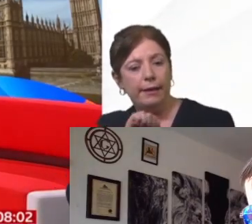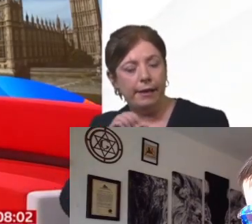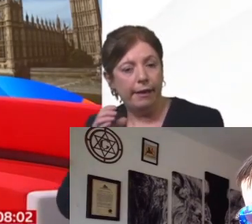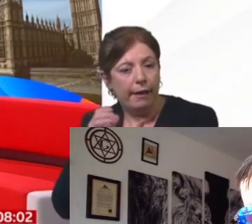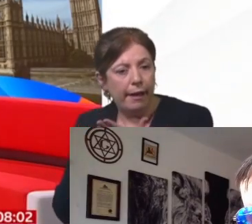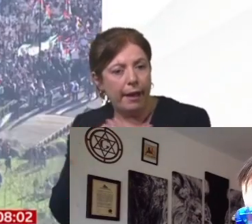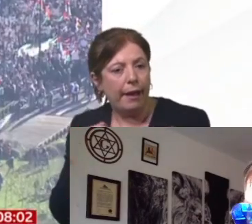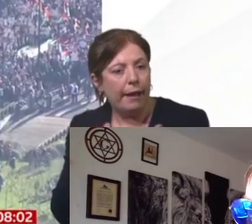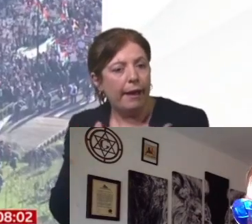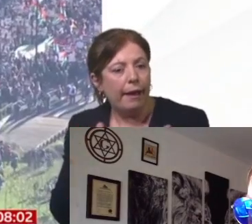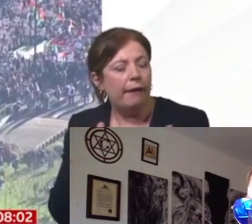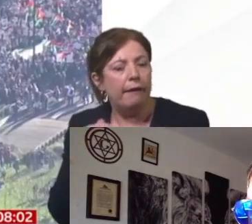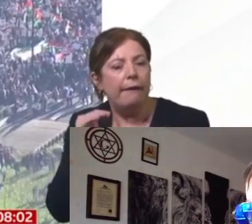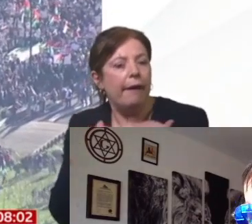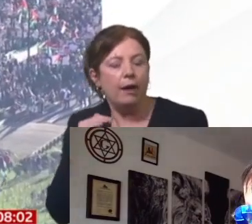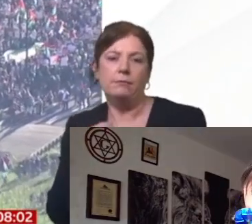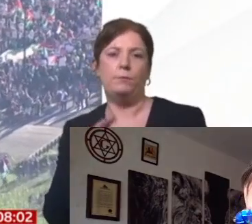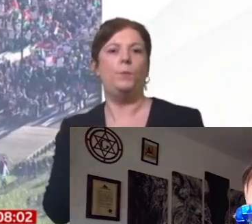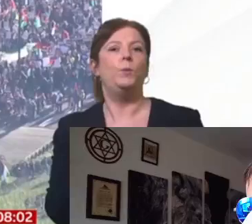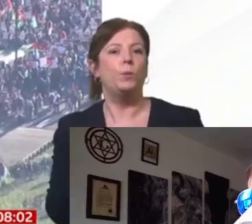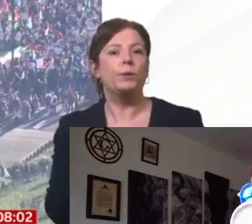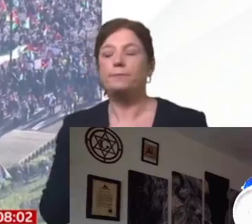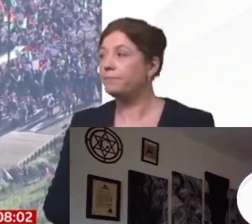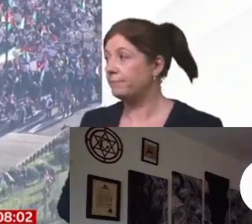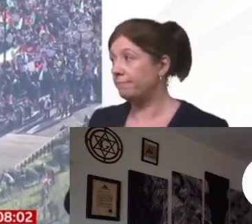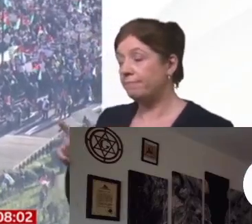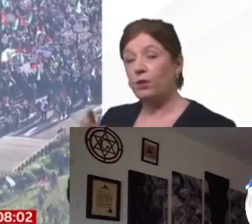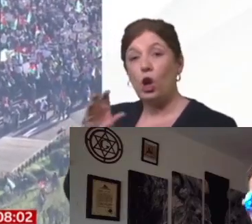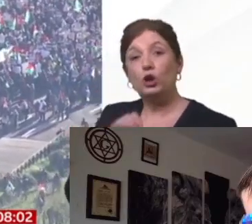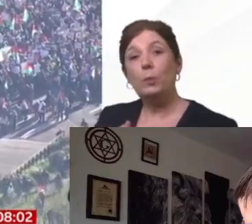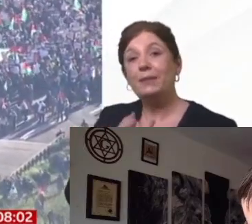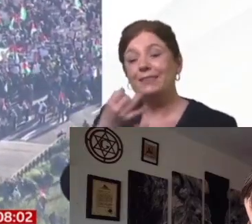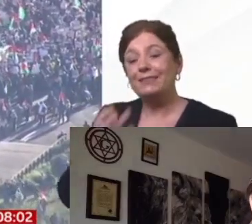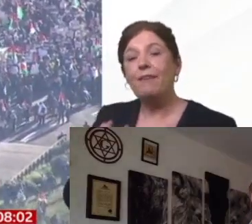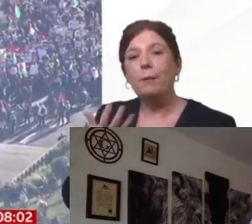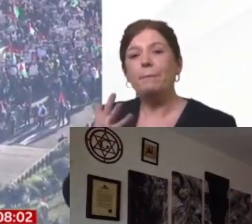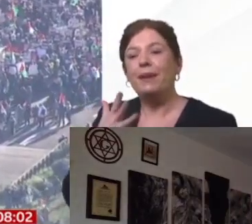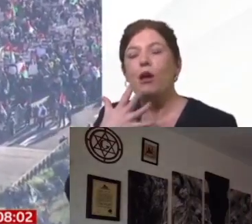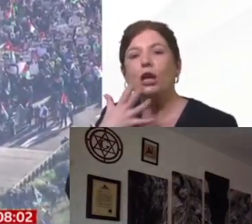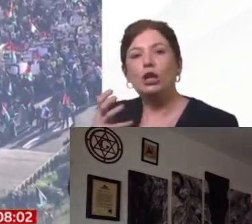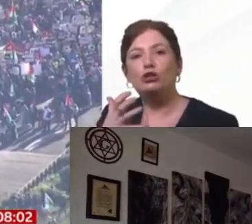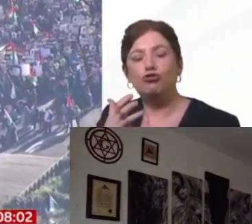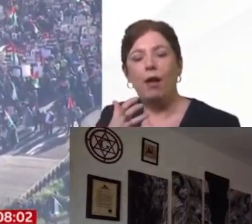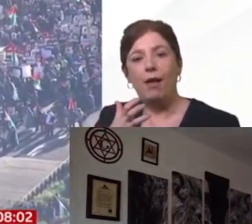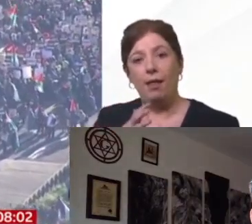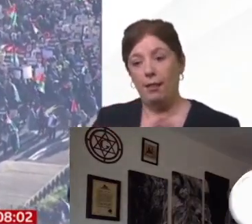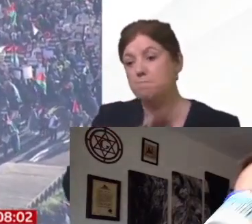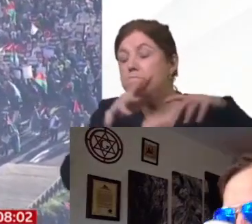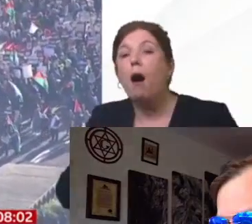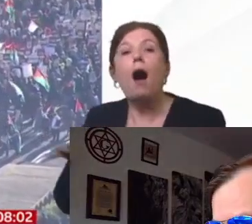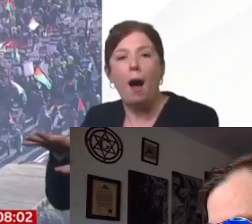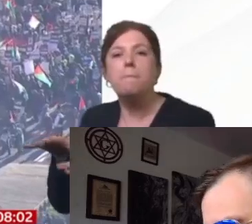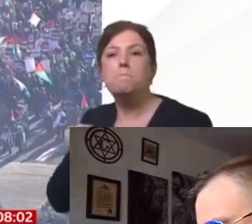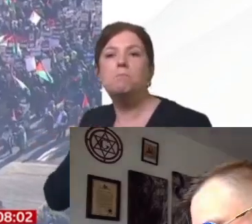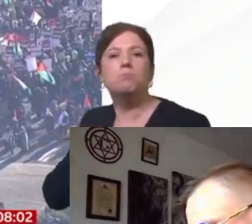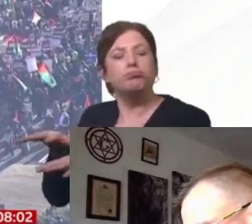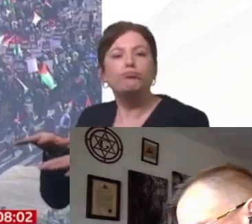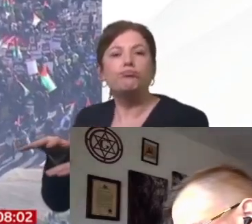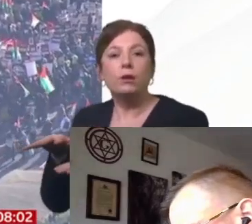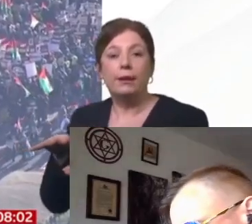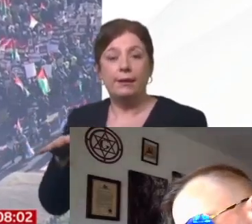explains. The aftermath of the October the 7th attacks on Israel, the government says, has been increasing concern